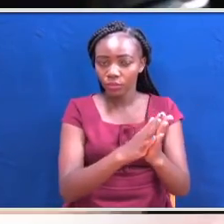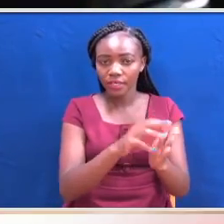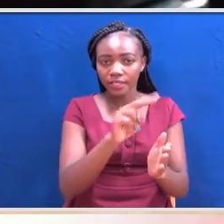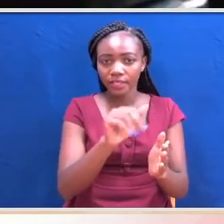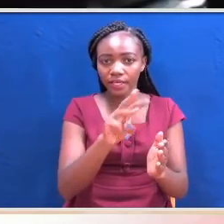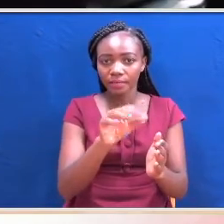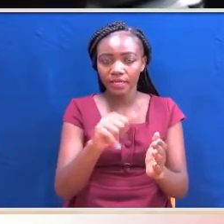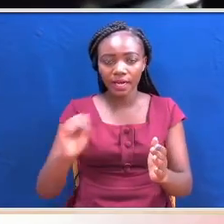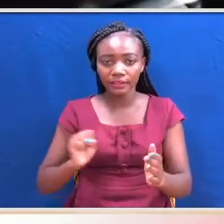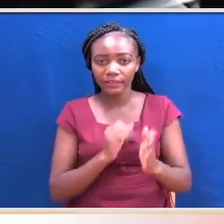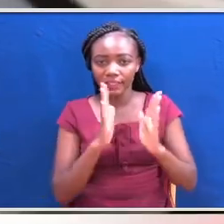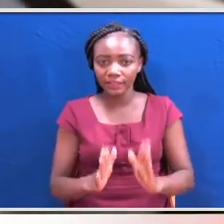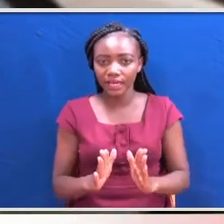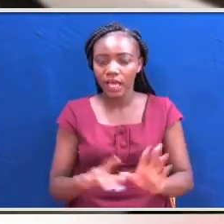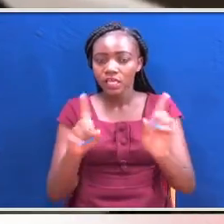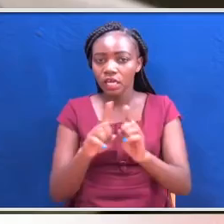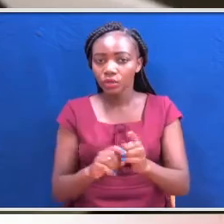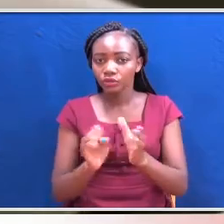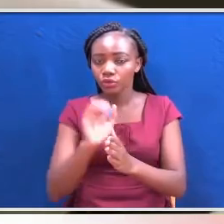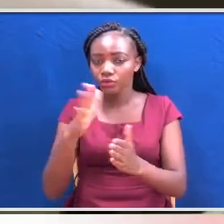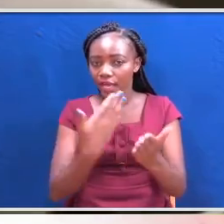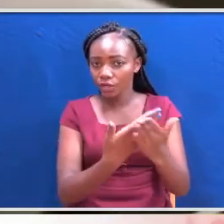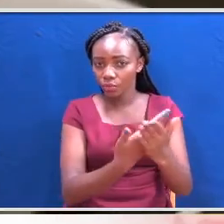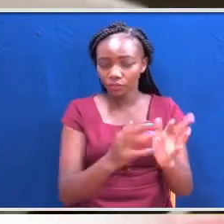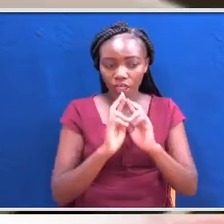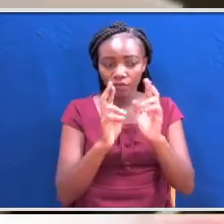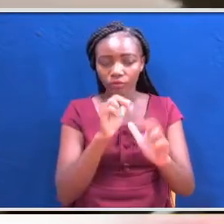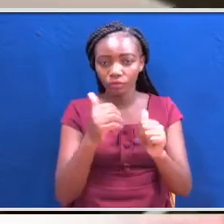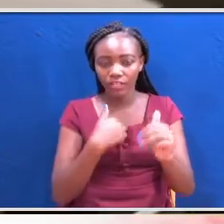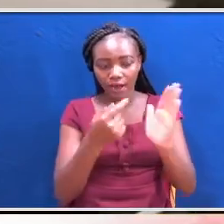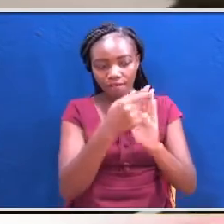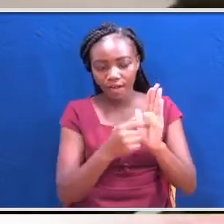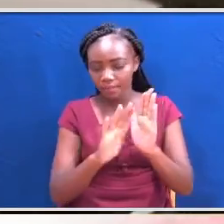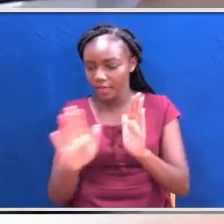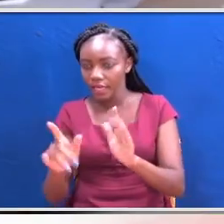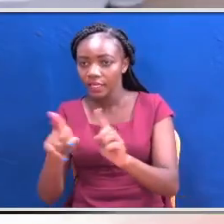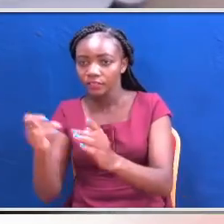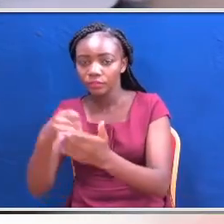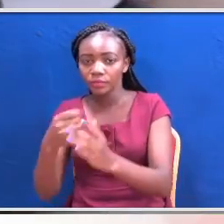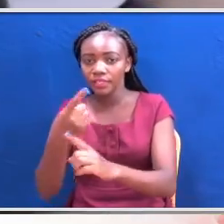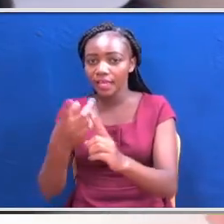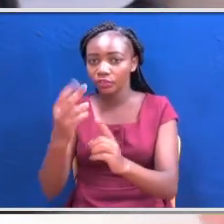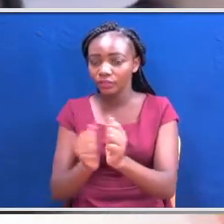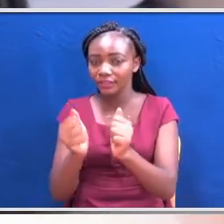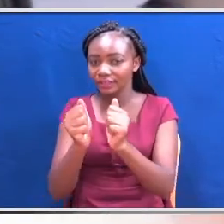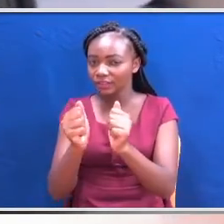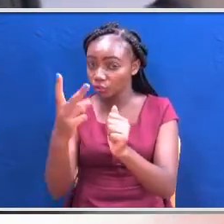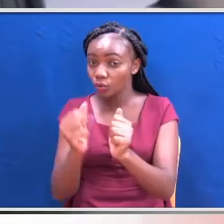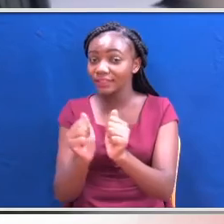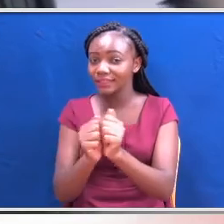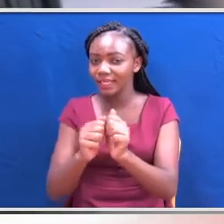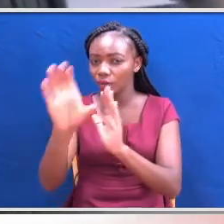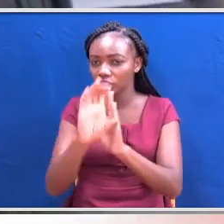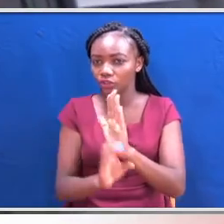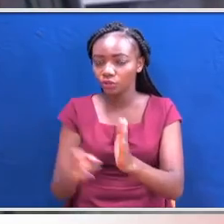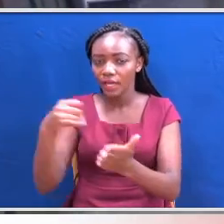Omogeni. Many of the recommendations in the report which bears his name were included in the 2010 Constitution, including the